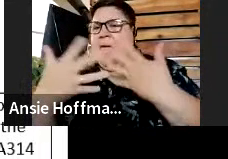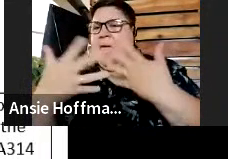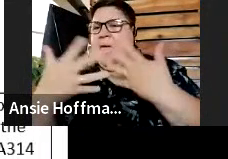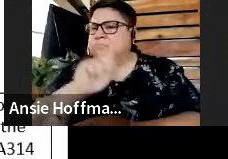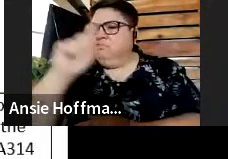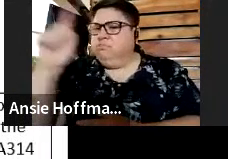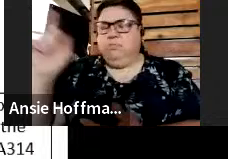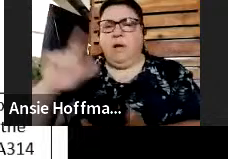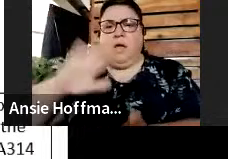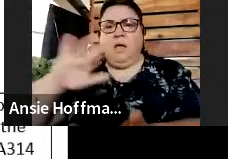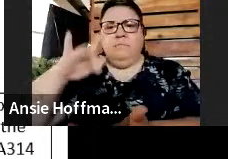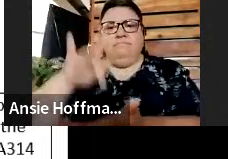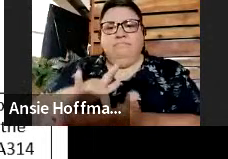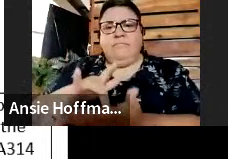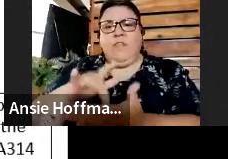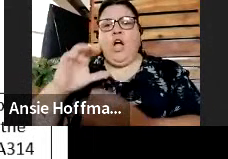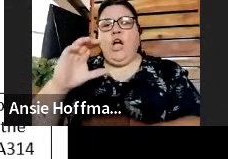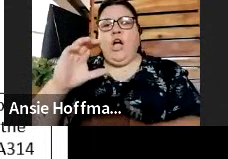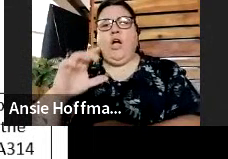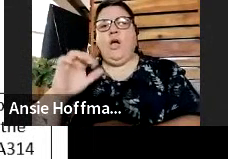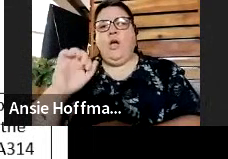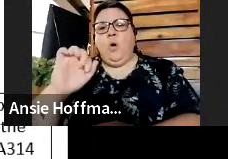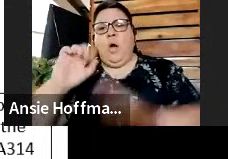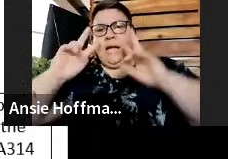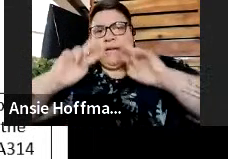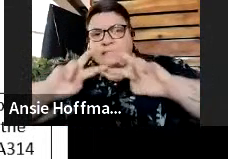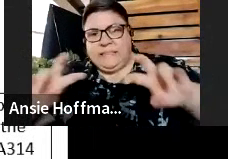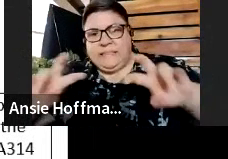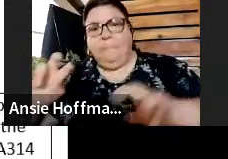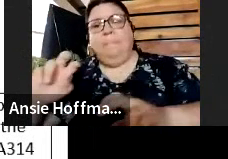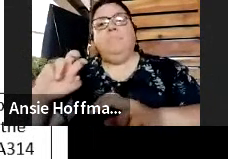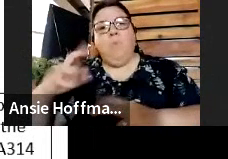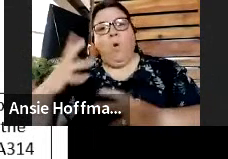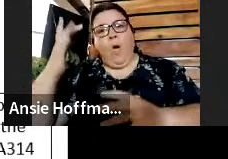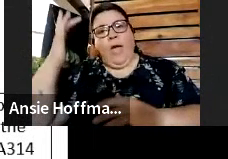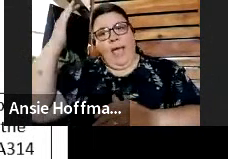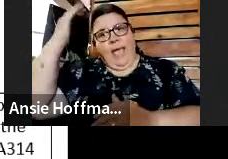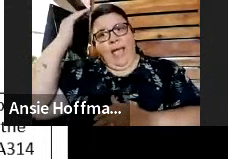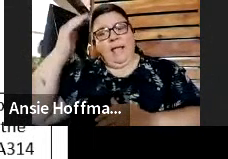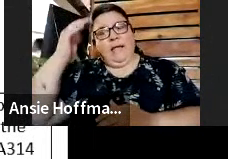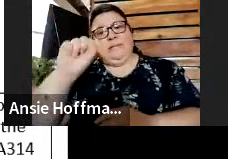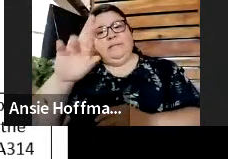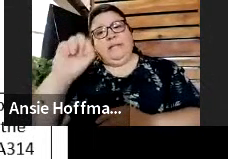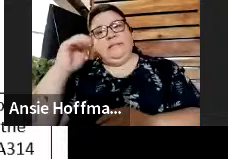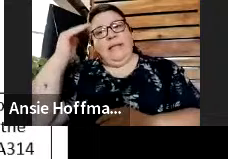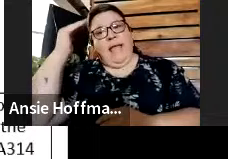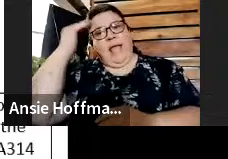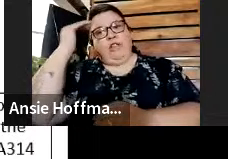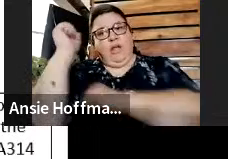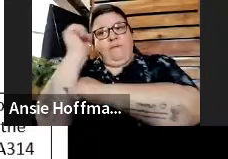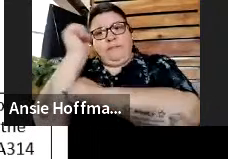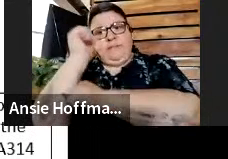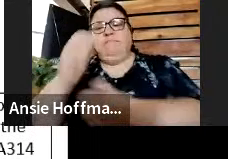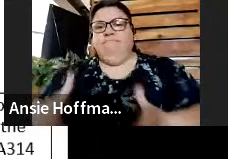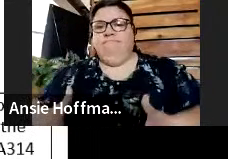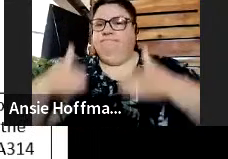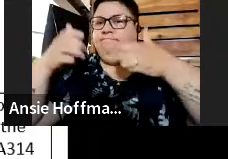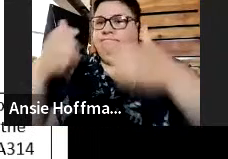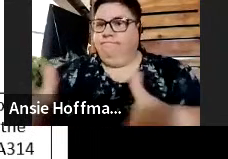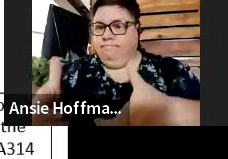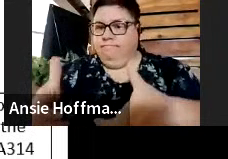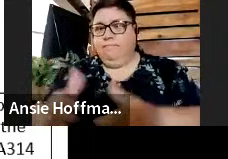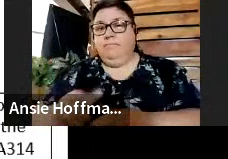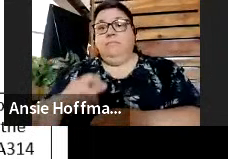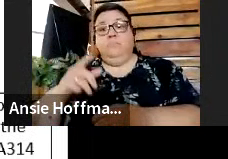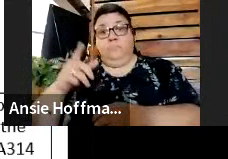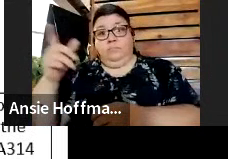offices or at the head office in the case of an intended import. Once the customs officer